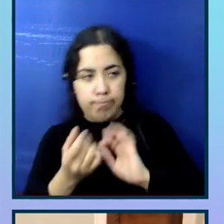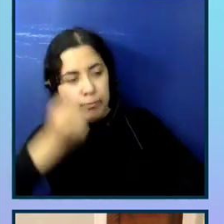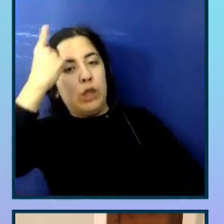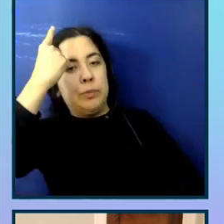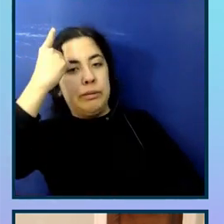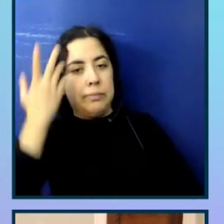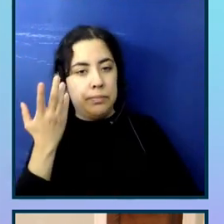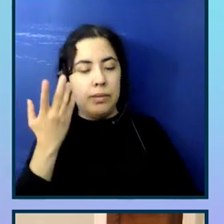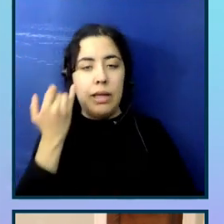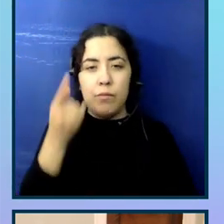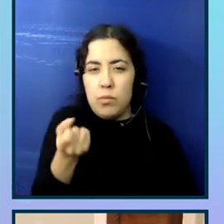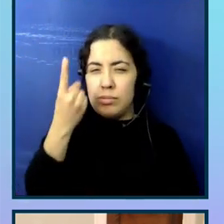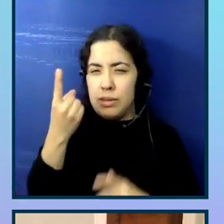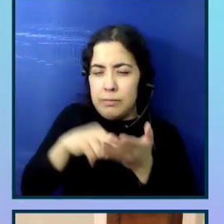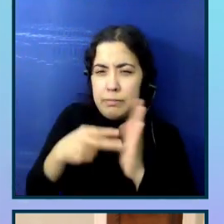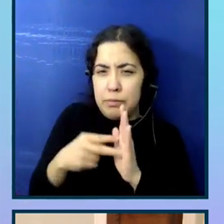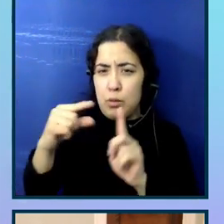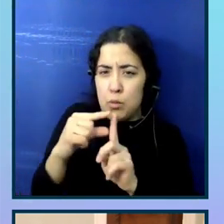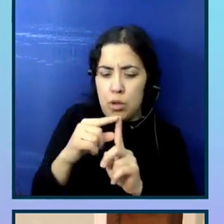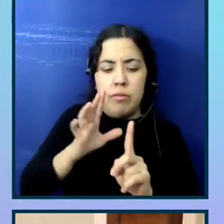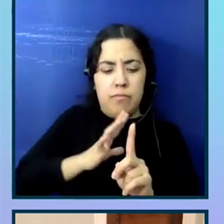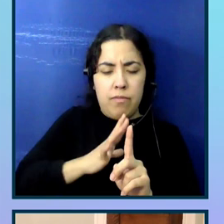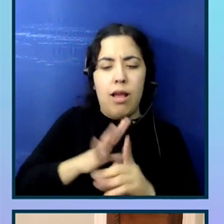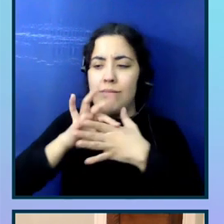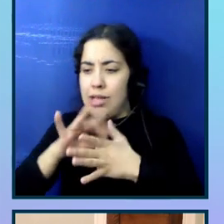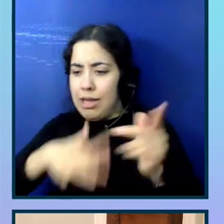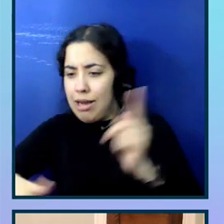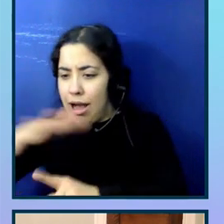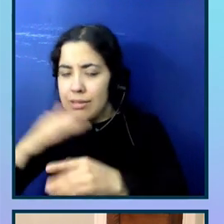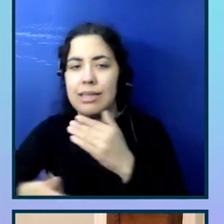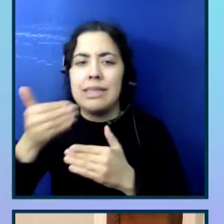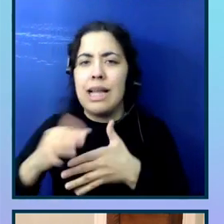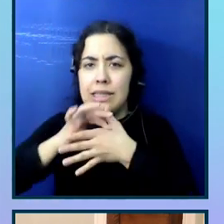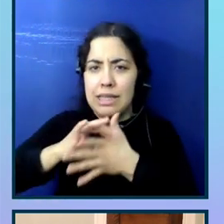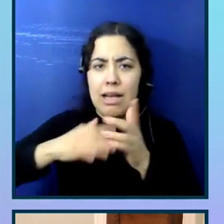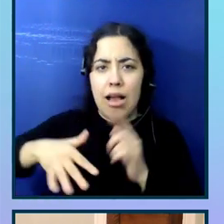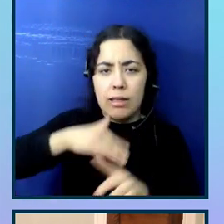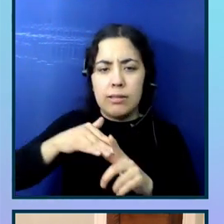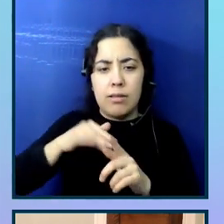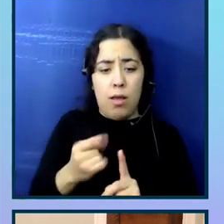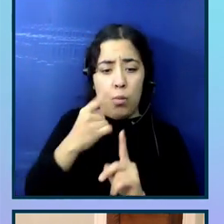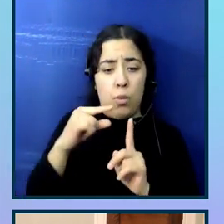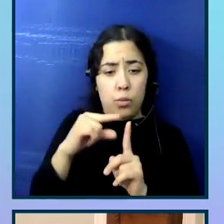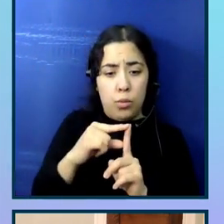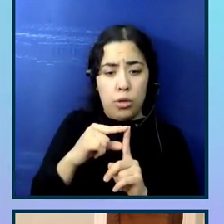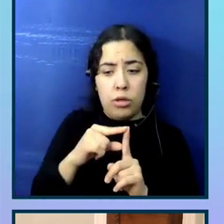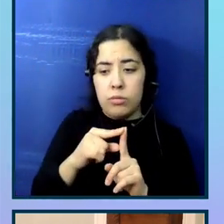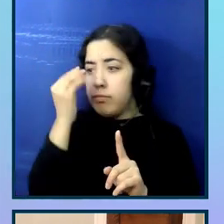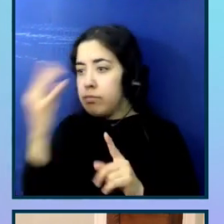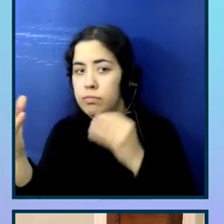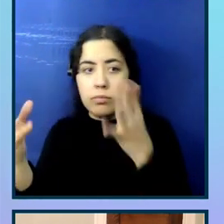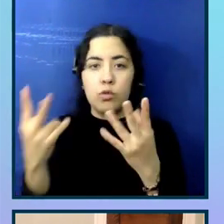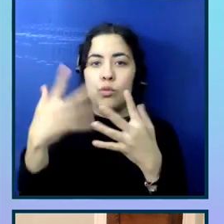Once you have a handle on the words themselves, then context comes into play. the same word can be said to two people